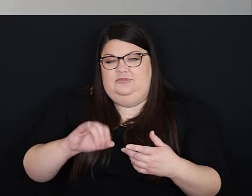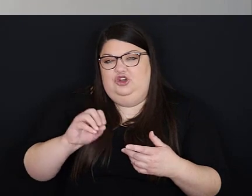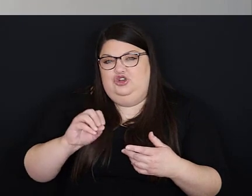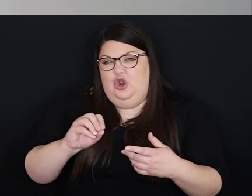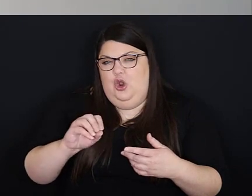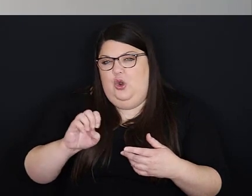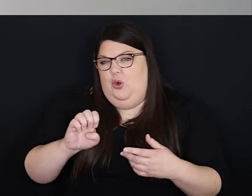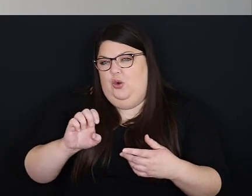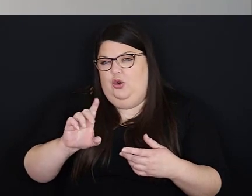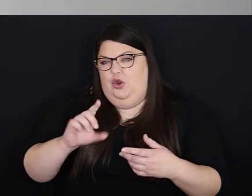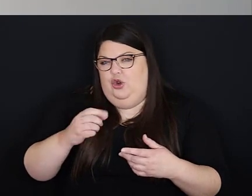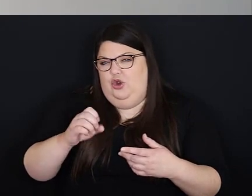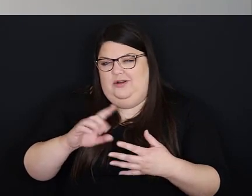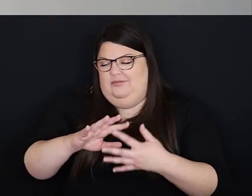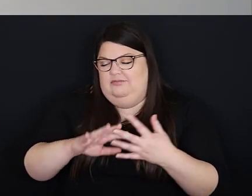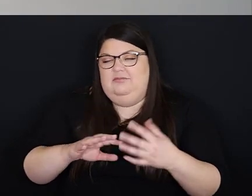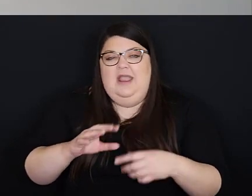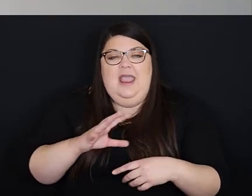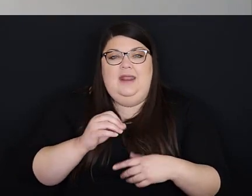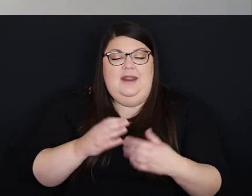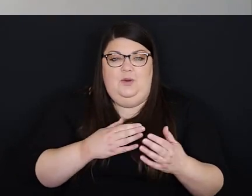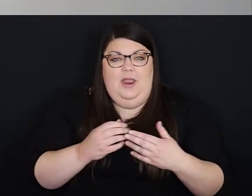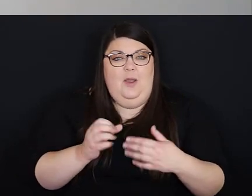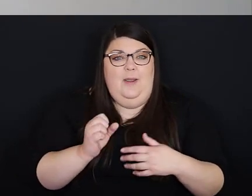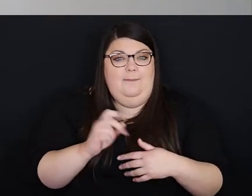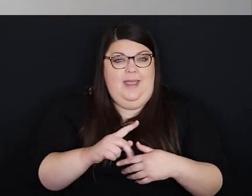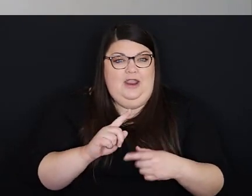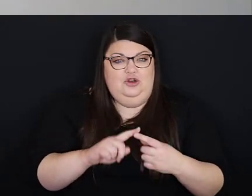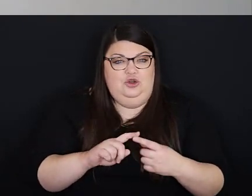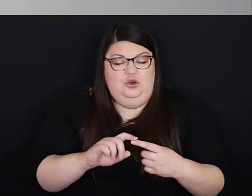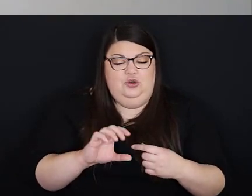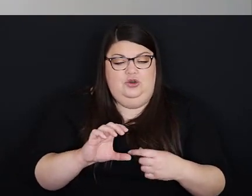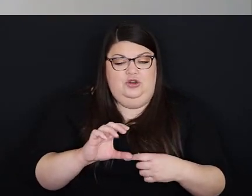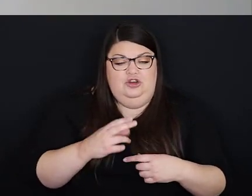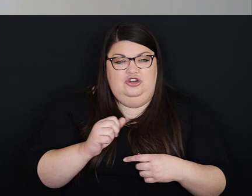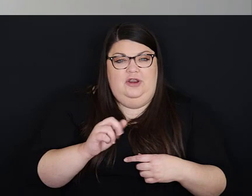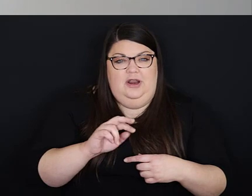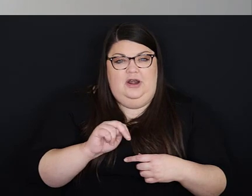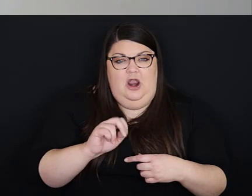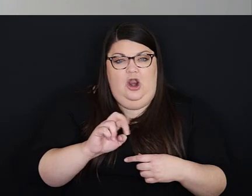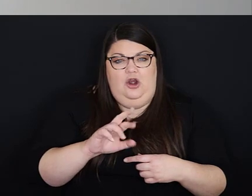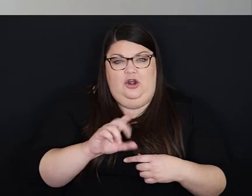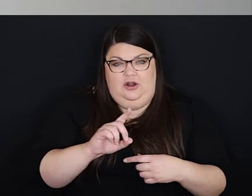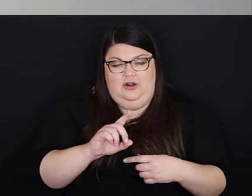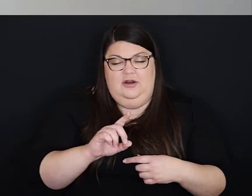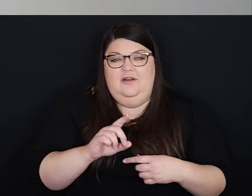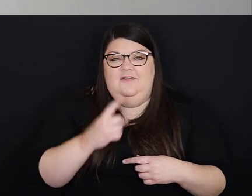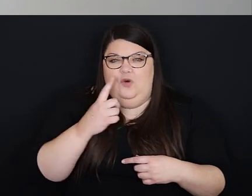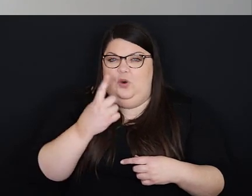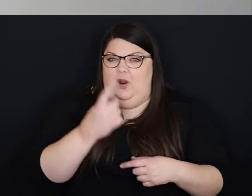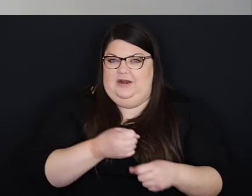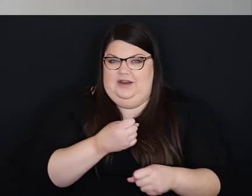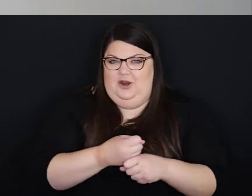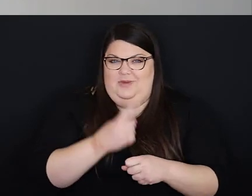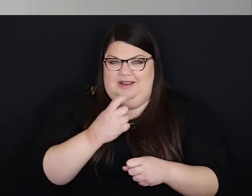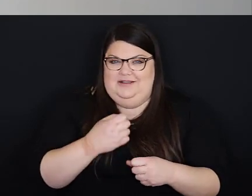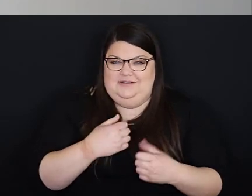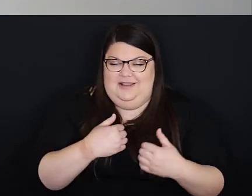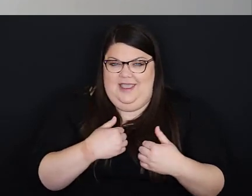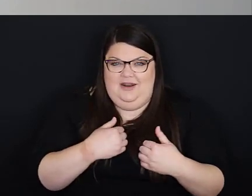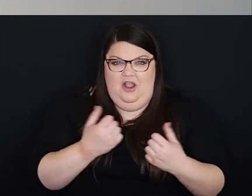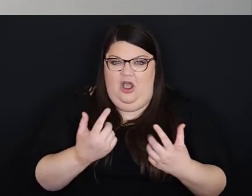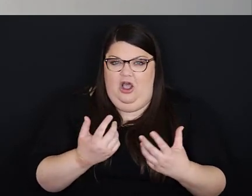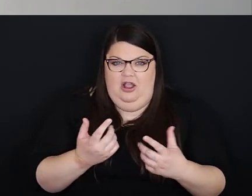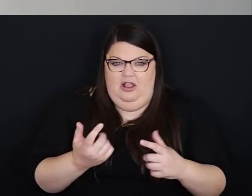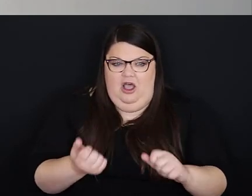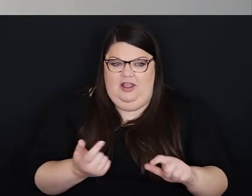Joe Good, and anyway, and I also went back to Chouinard for a year because I had all these really what